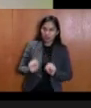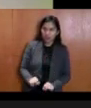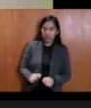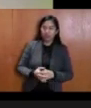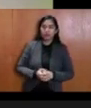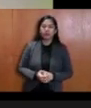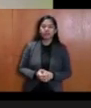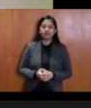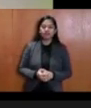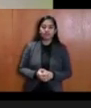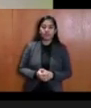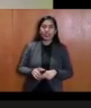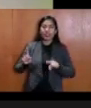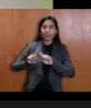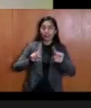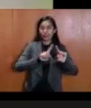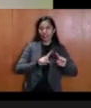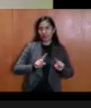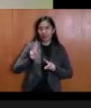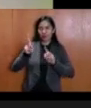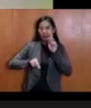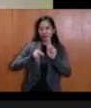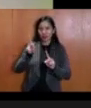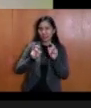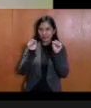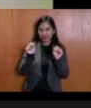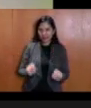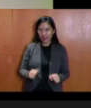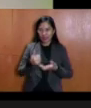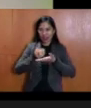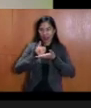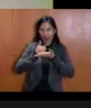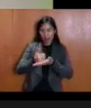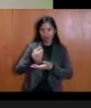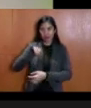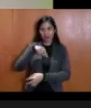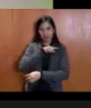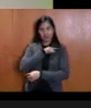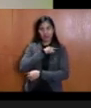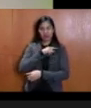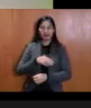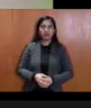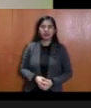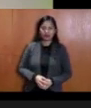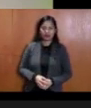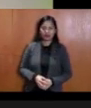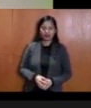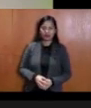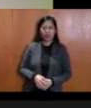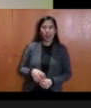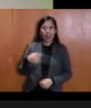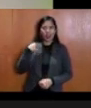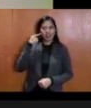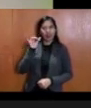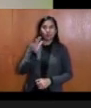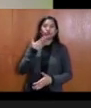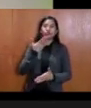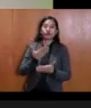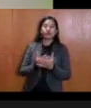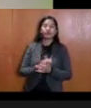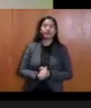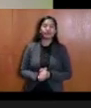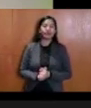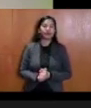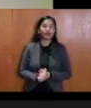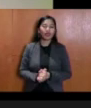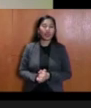different market networks out there can actually help us. And yeah, I think that could be pursued. All right. We